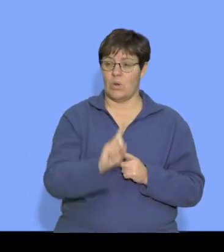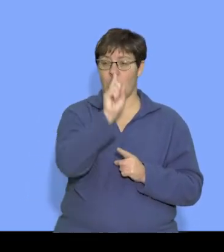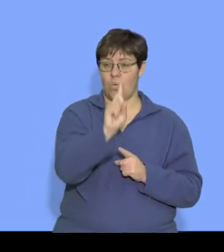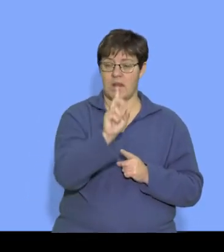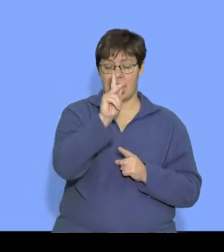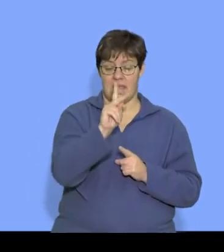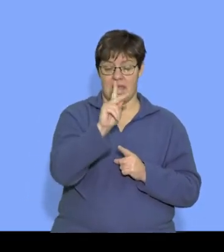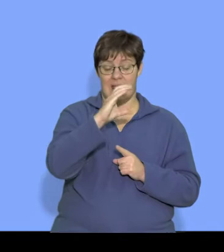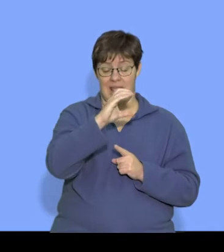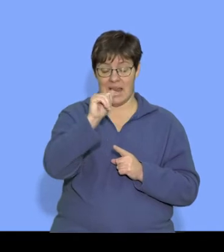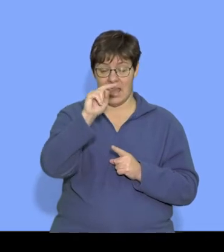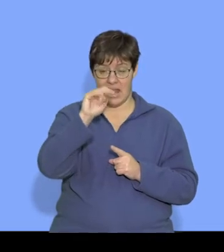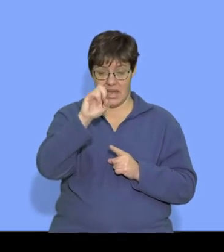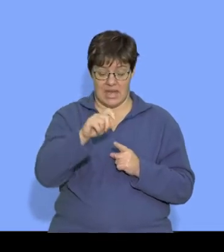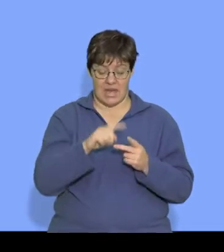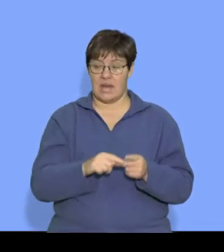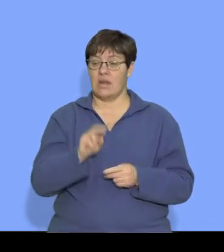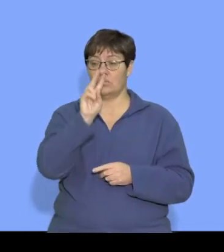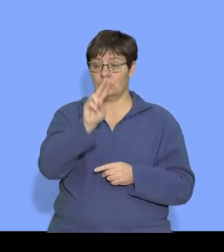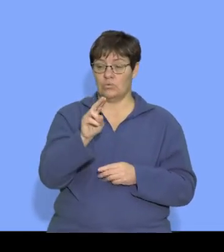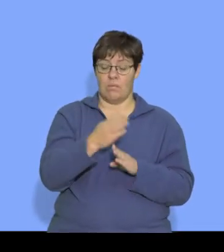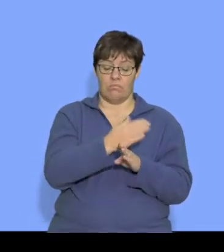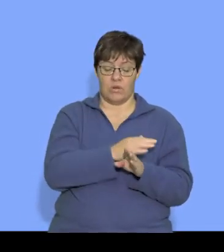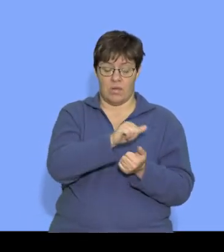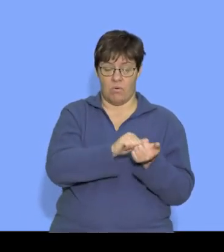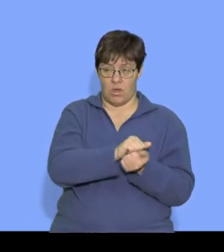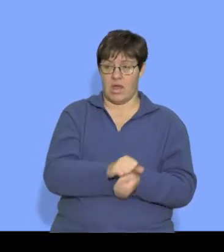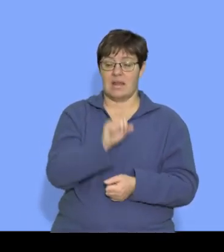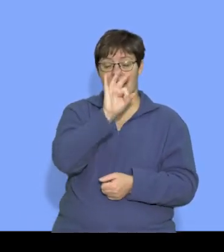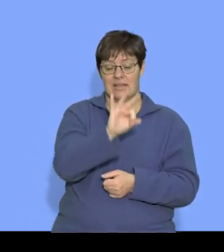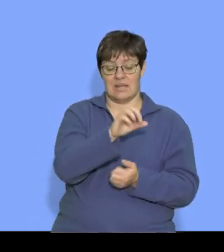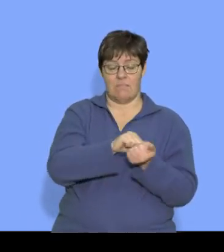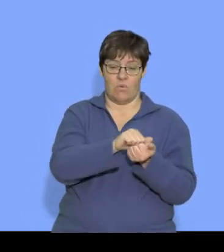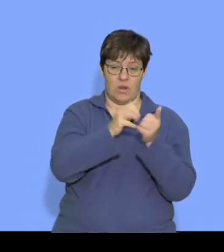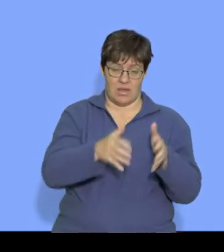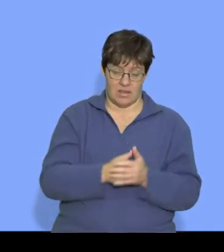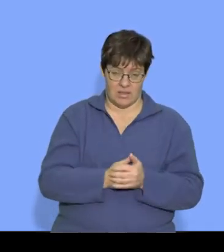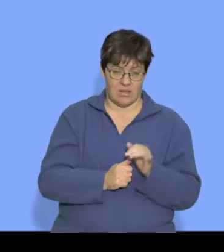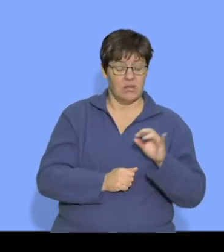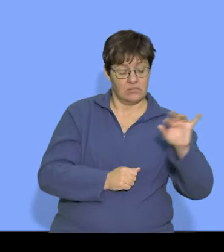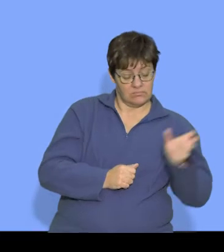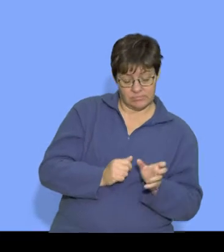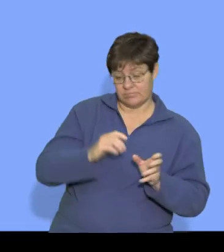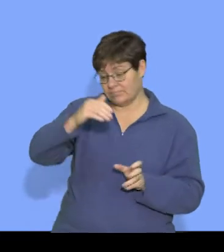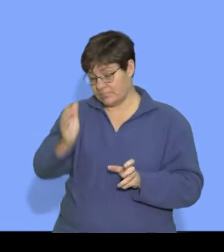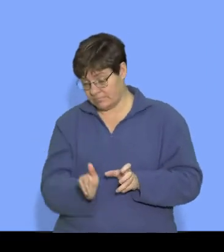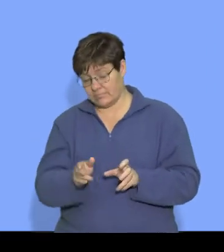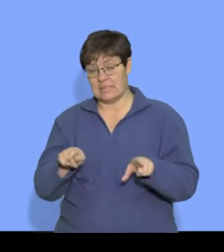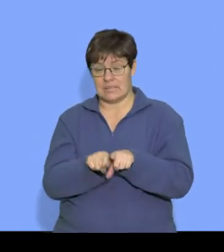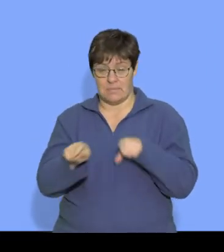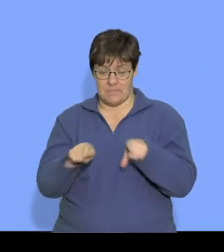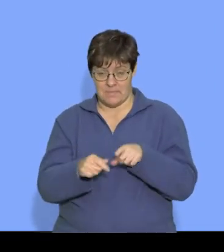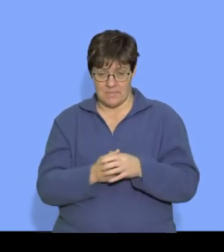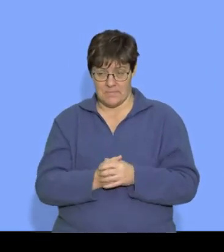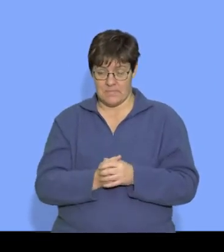2 incisors, there is 1 canine, there are 2 premolars and 3 molars. And